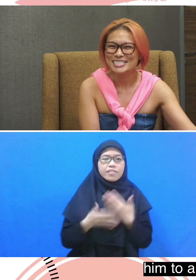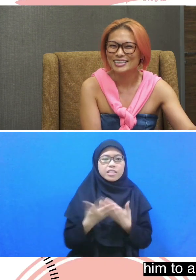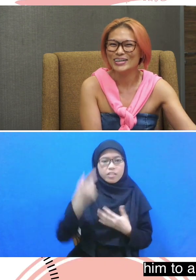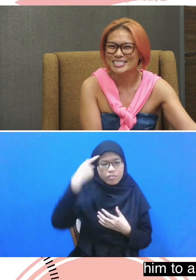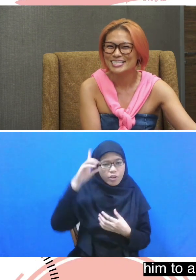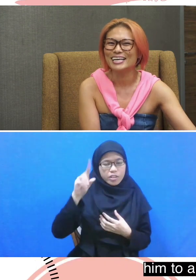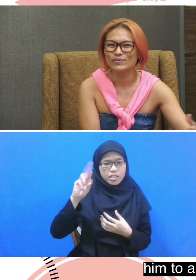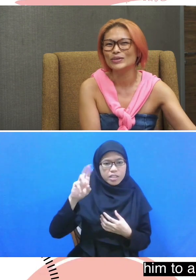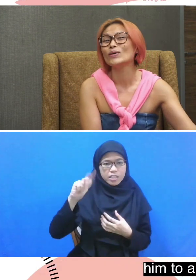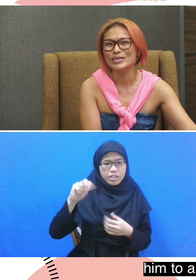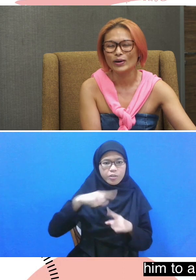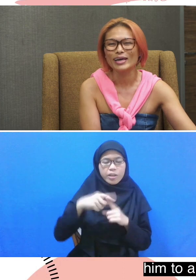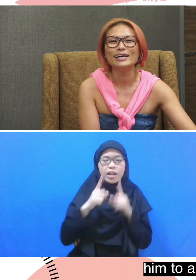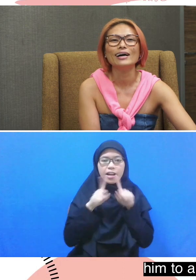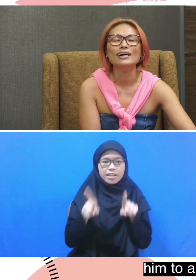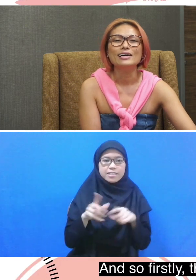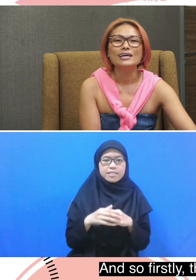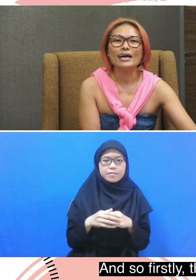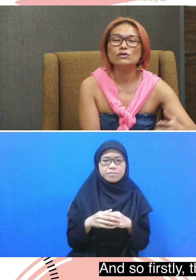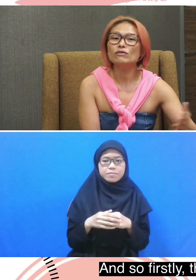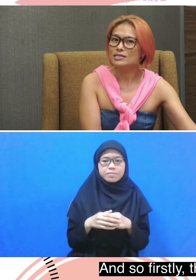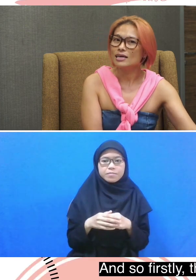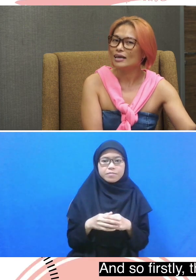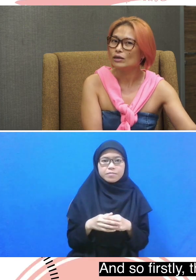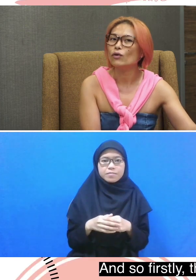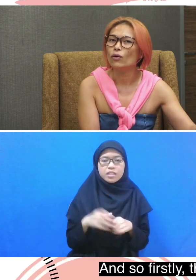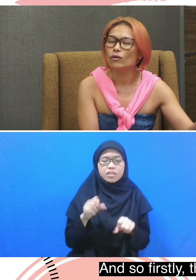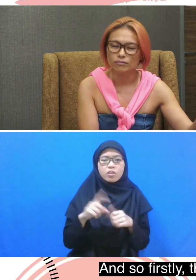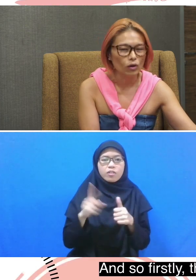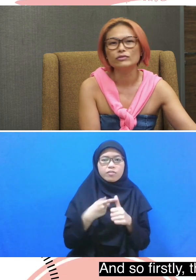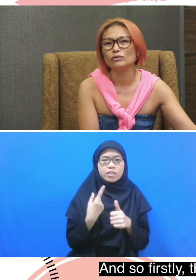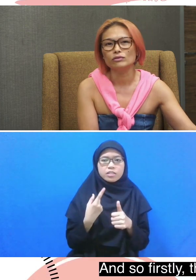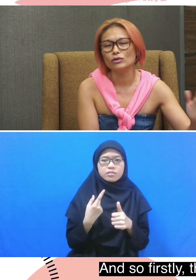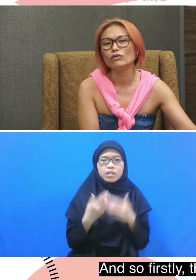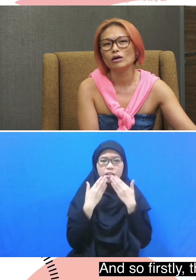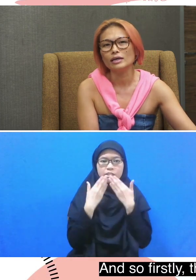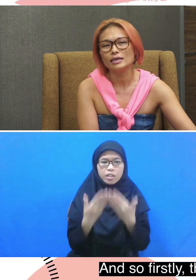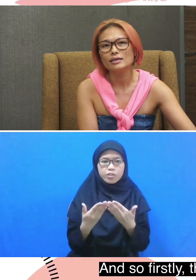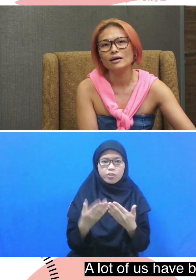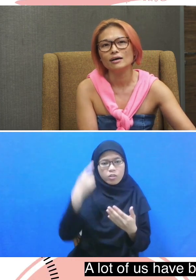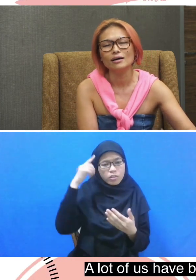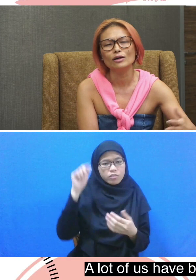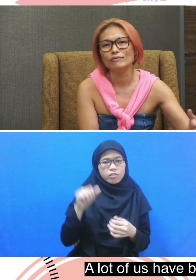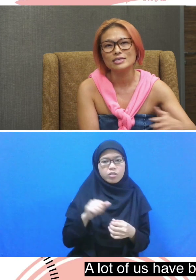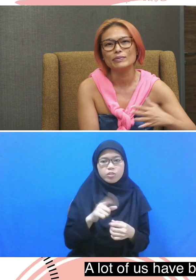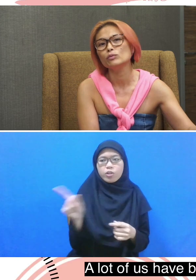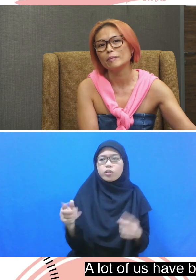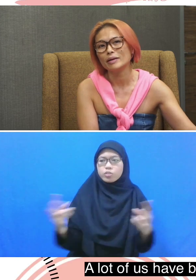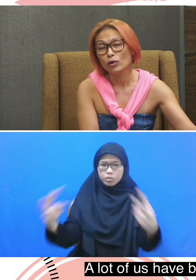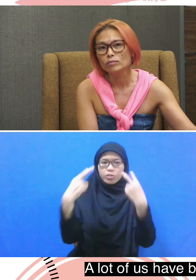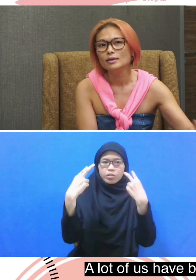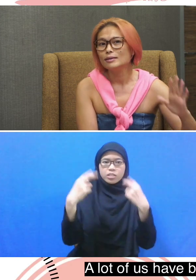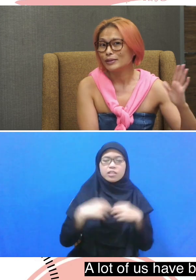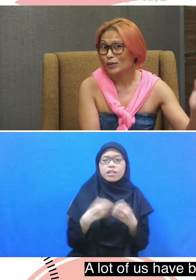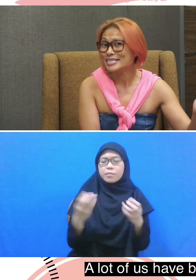to answer the questions that will go his way. And so firstly, thank you for all of you, you know, for logging in. A lot of us have been cooped up at